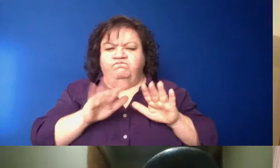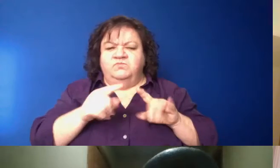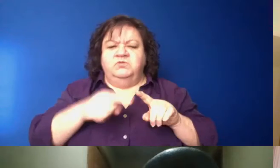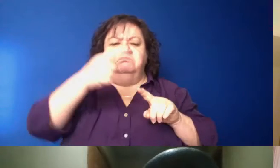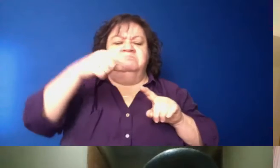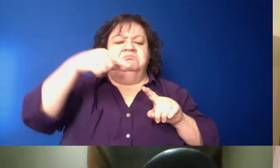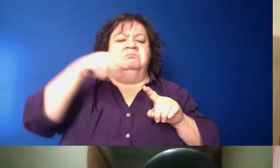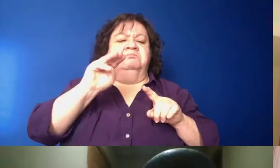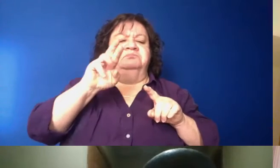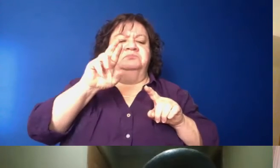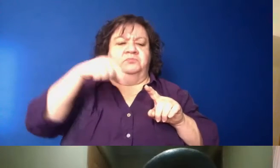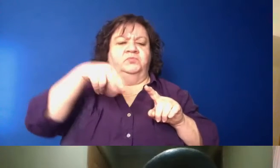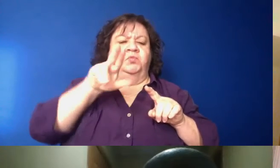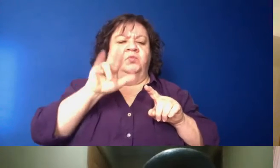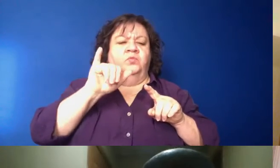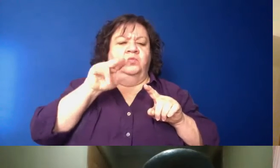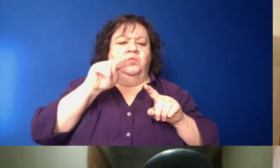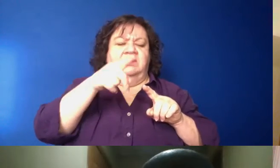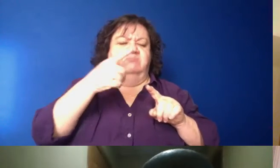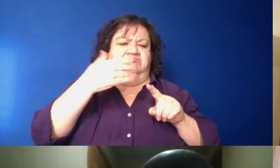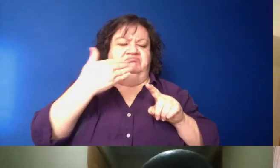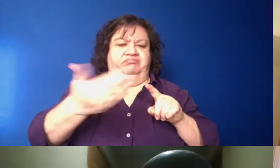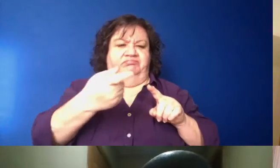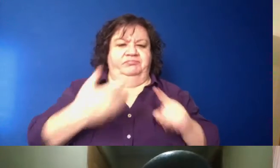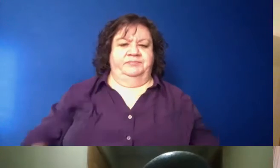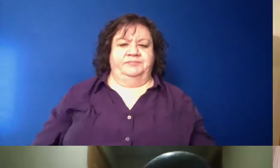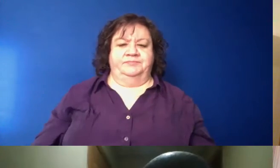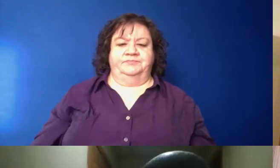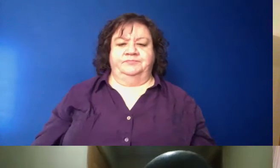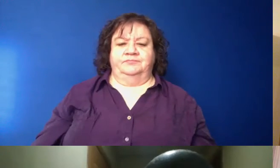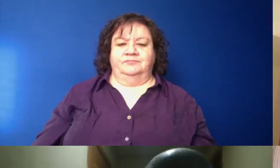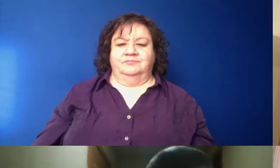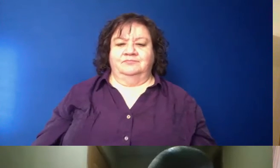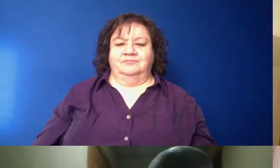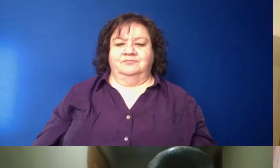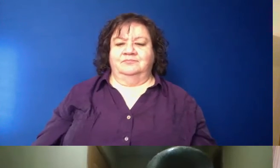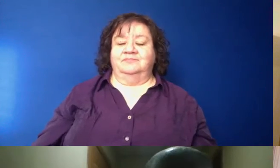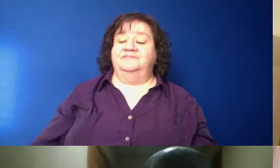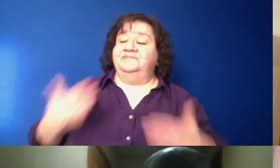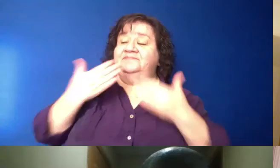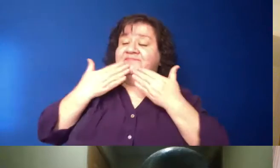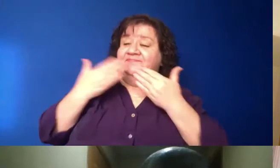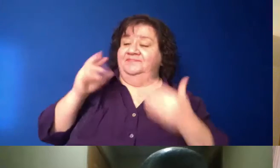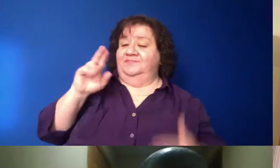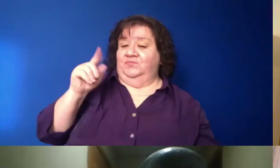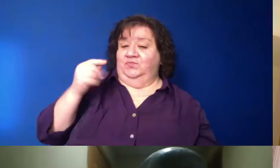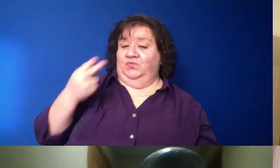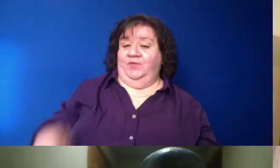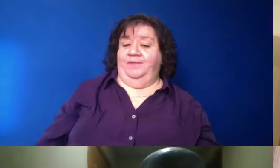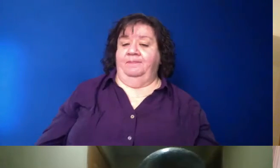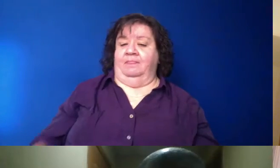Thanks, Ruth. Let me address the third question, which is specifically to do with the European